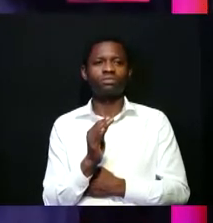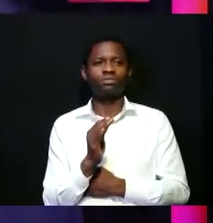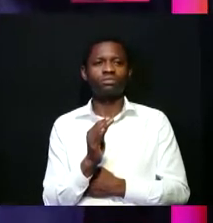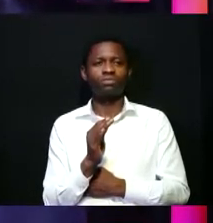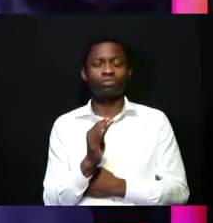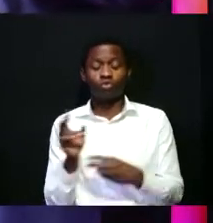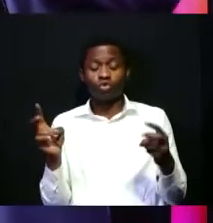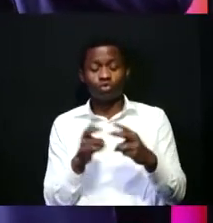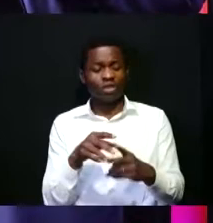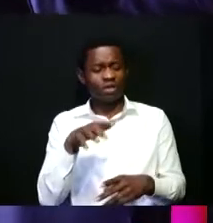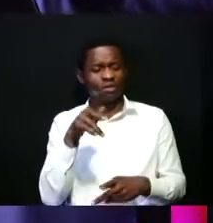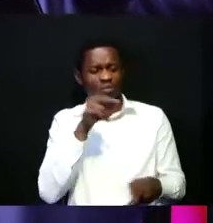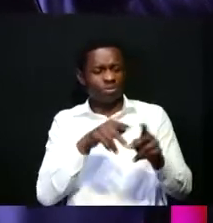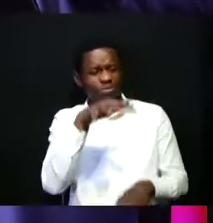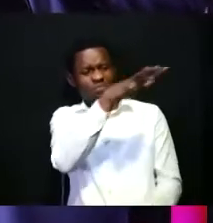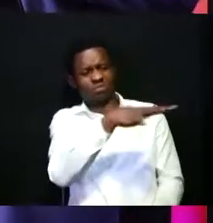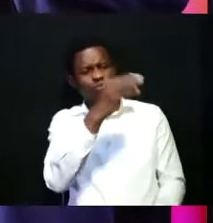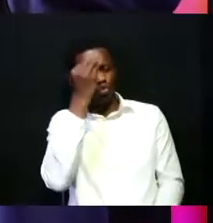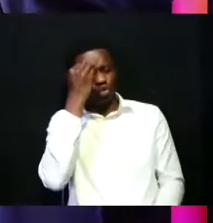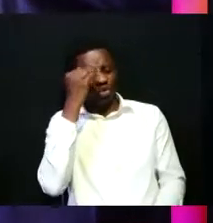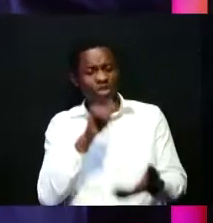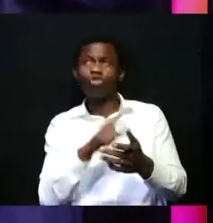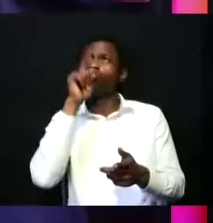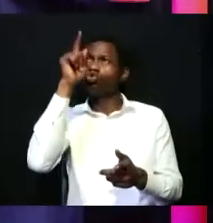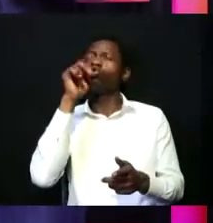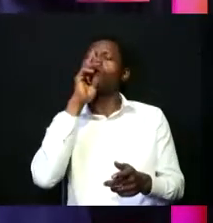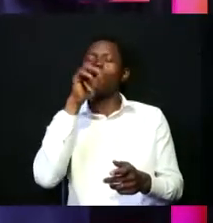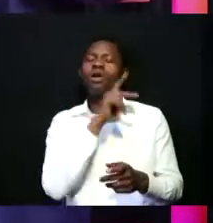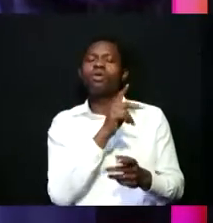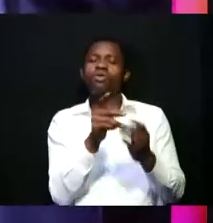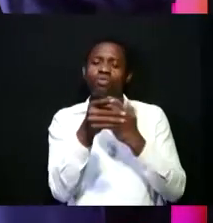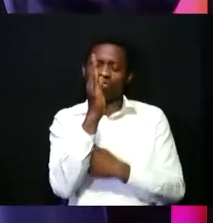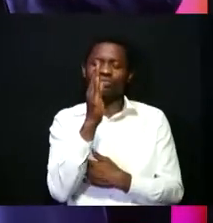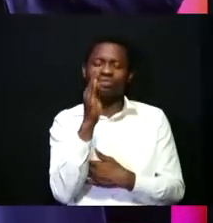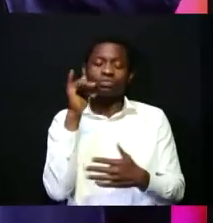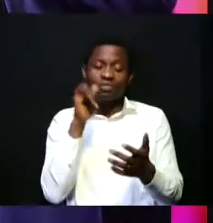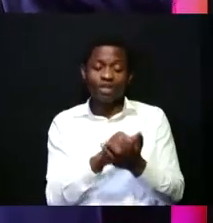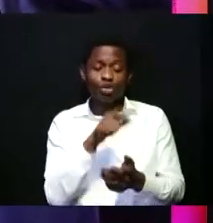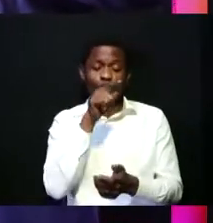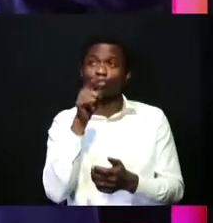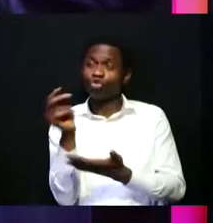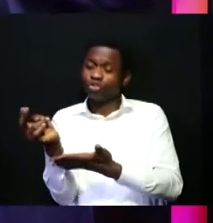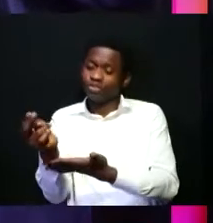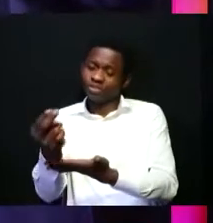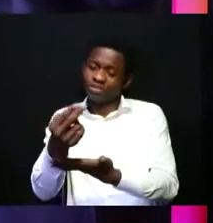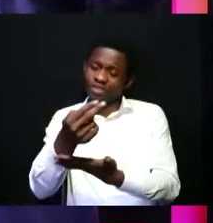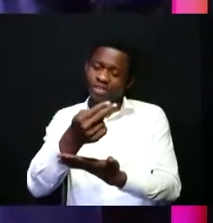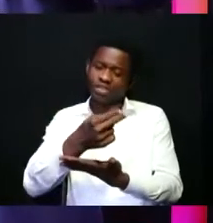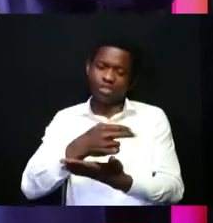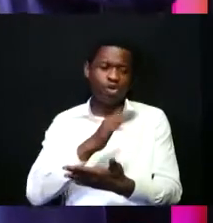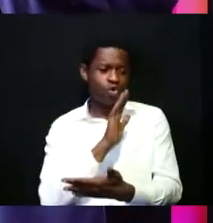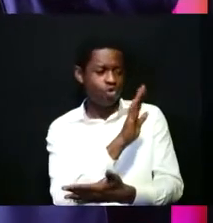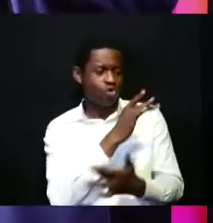these people will know that you, Lord, are God, and that you are turning their hearts back